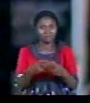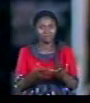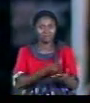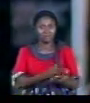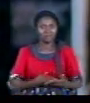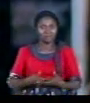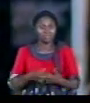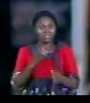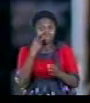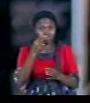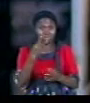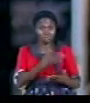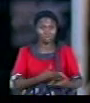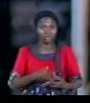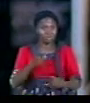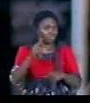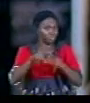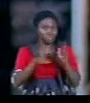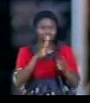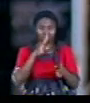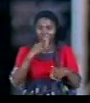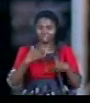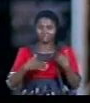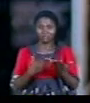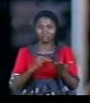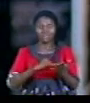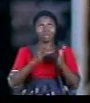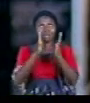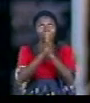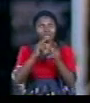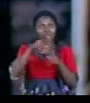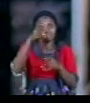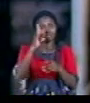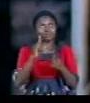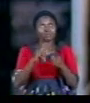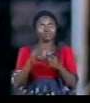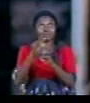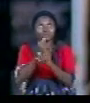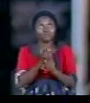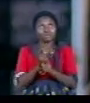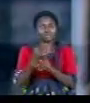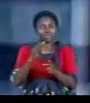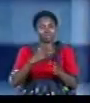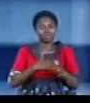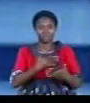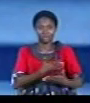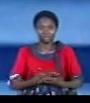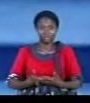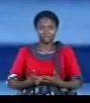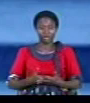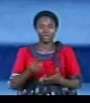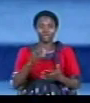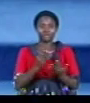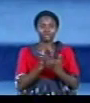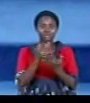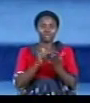I cry all night. I say, God, take care of my baby. So during that showers of blessing crusade, I took my baby there. My husband told